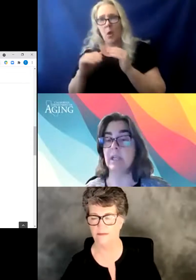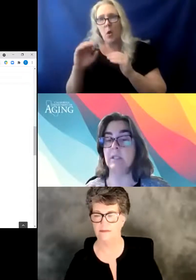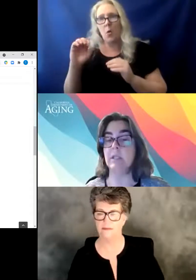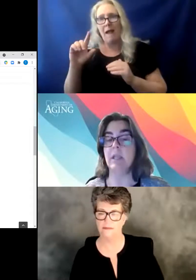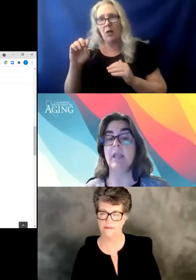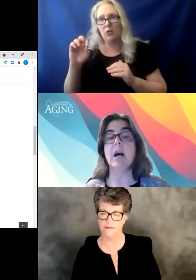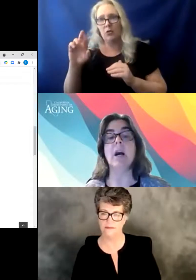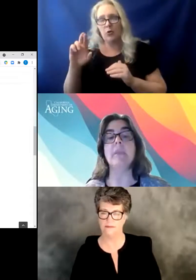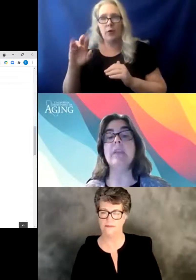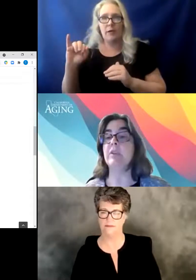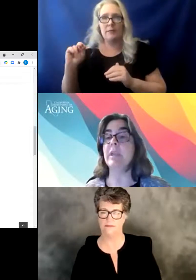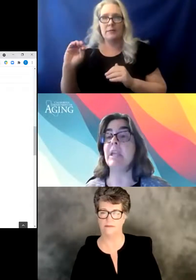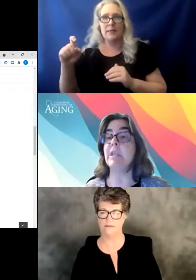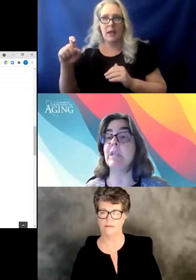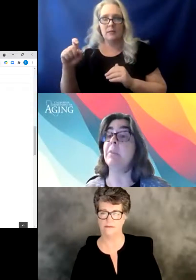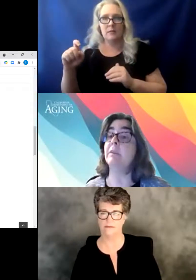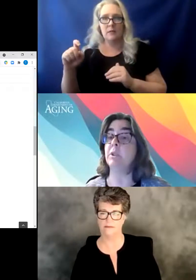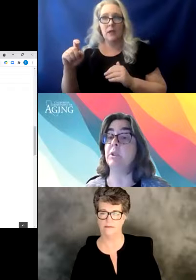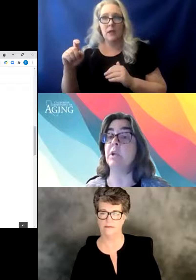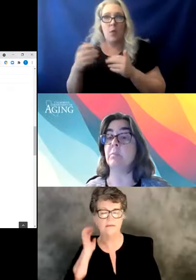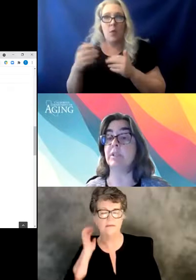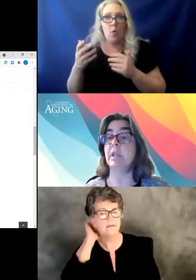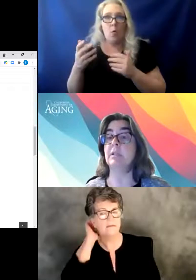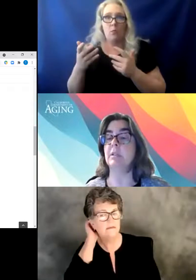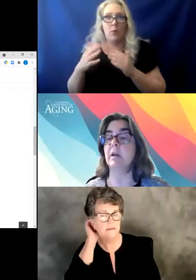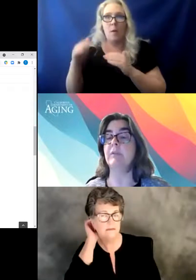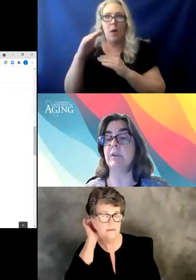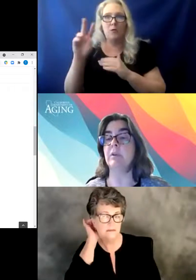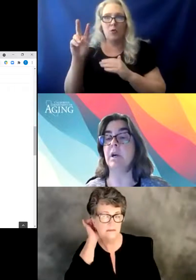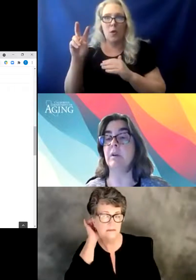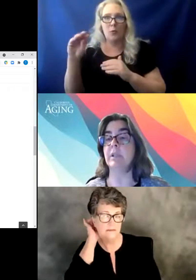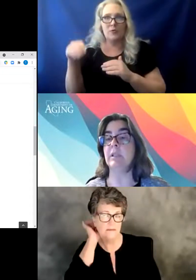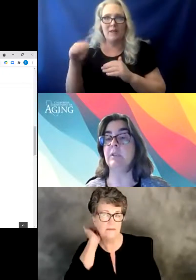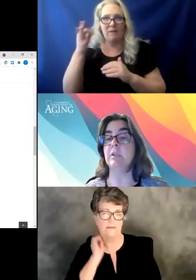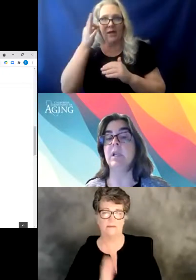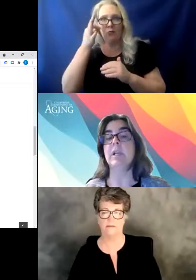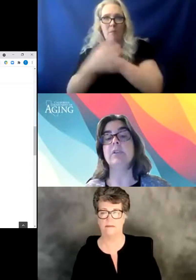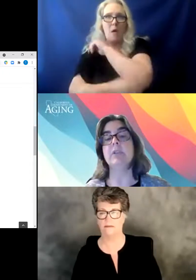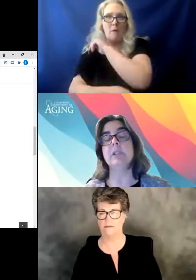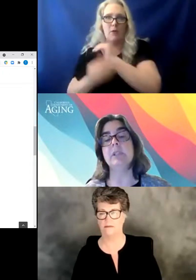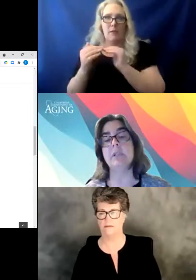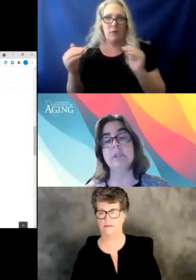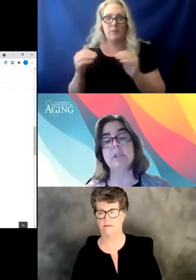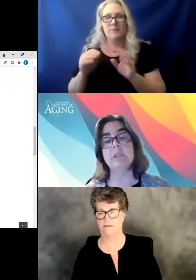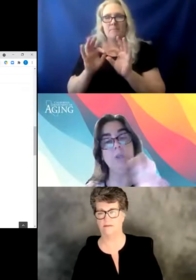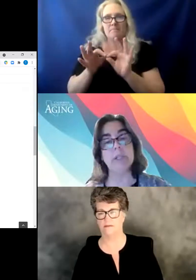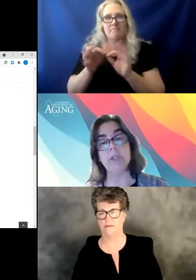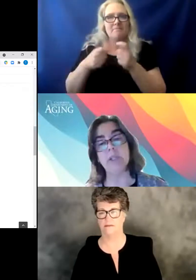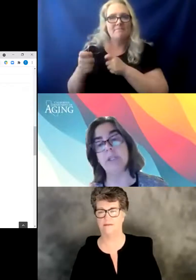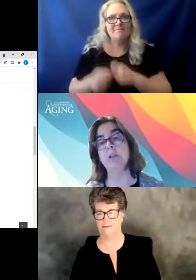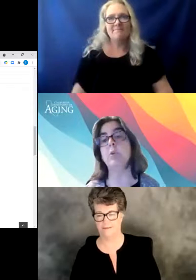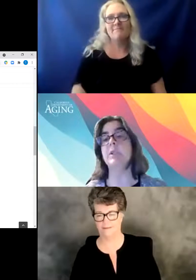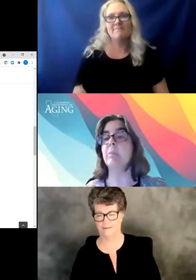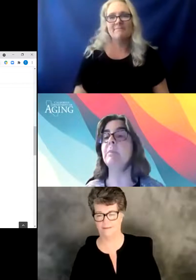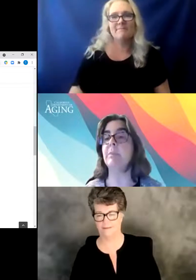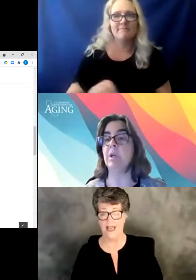Index, even though they may be above 200% of the federal poverty level. So this visualization is